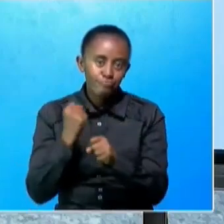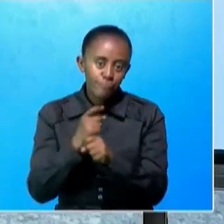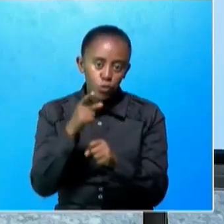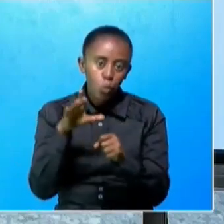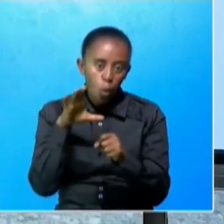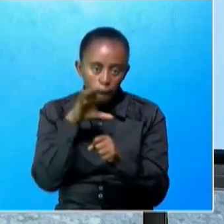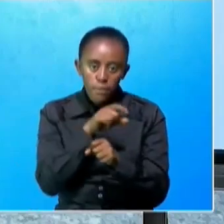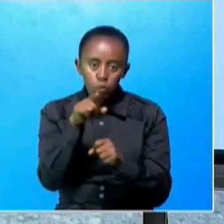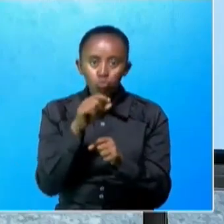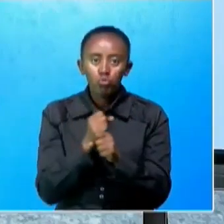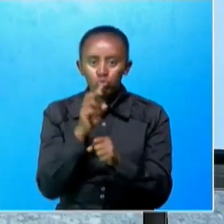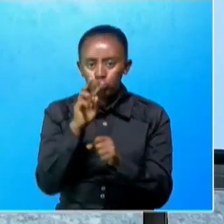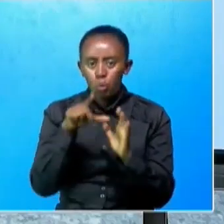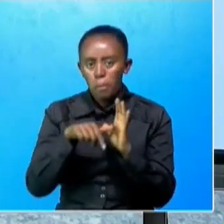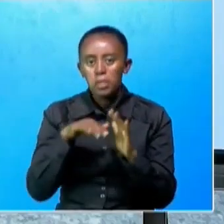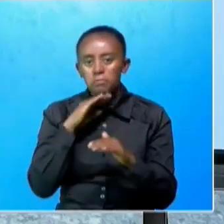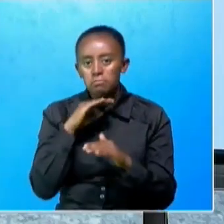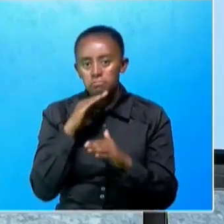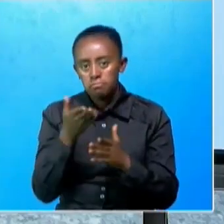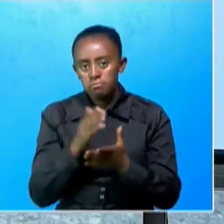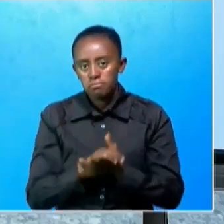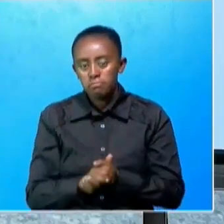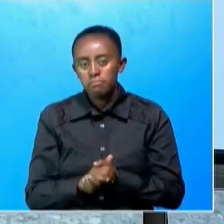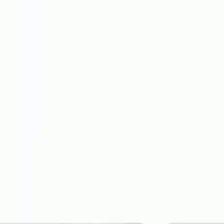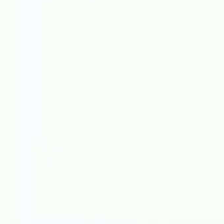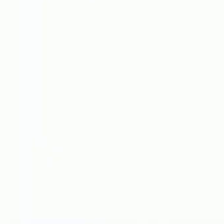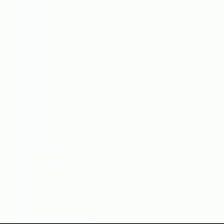complete your jobs. 2 minutes only. Very good.